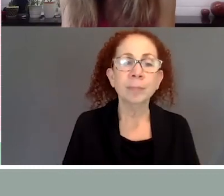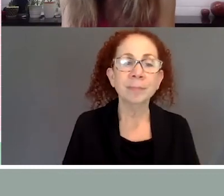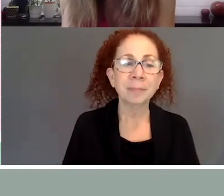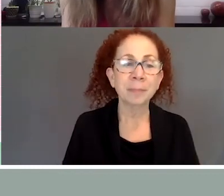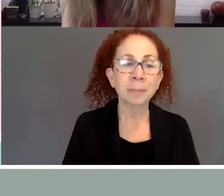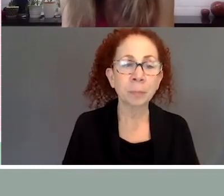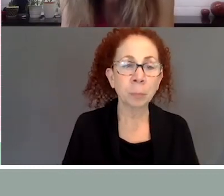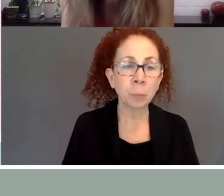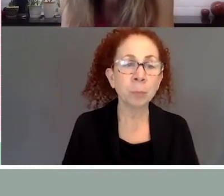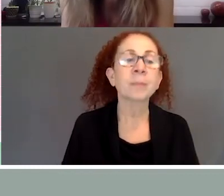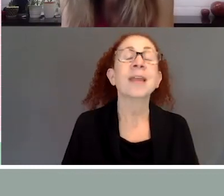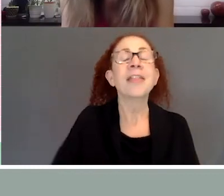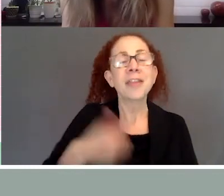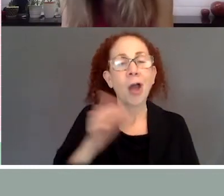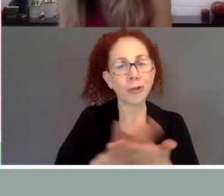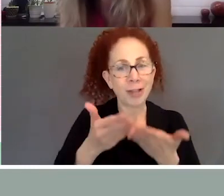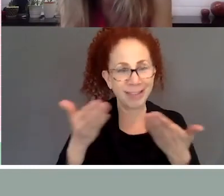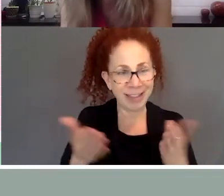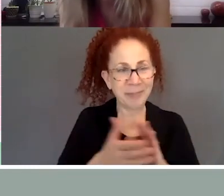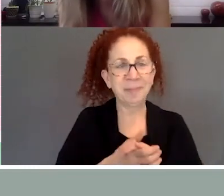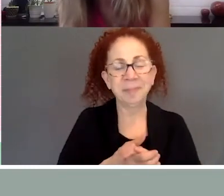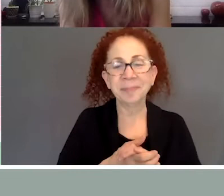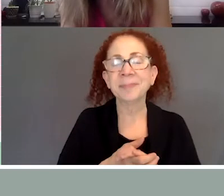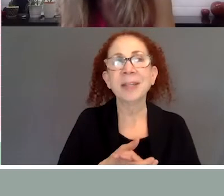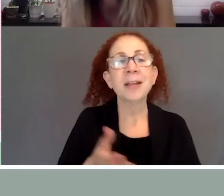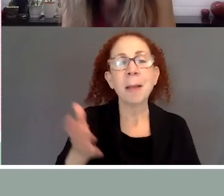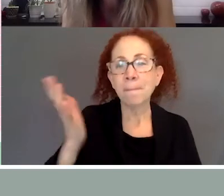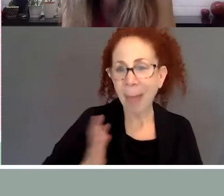is that, you know, back in the day, we always focused